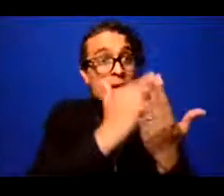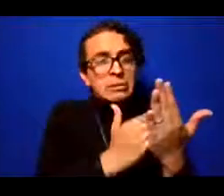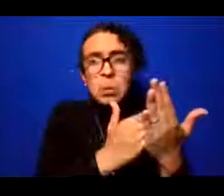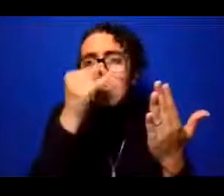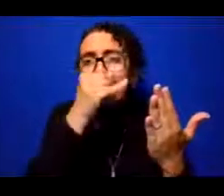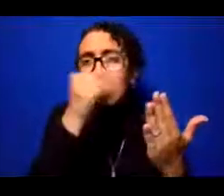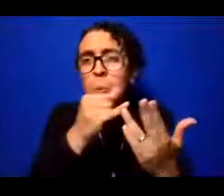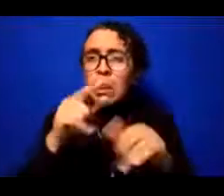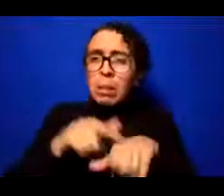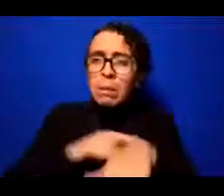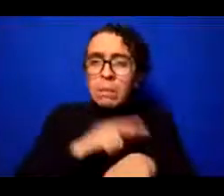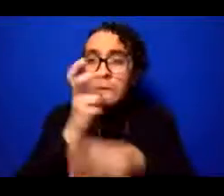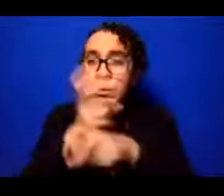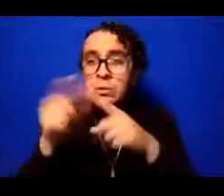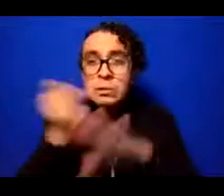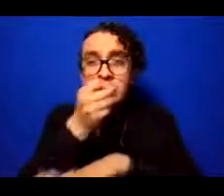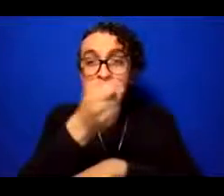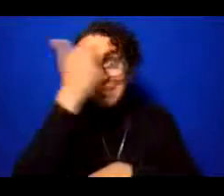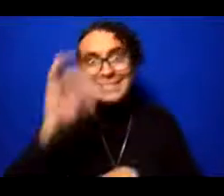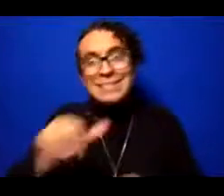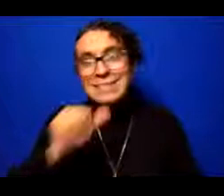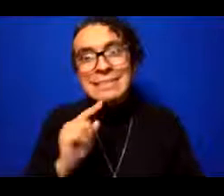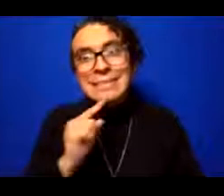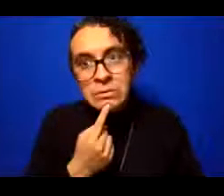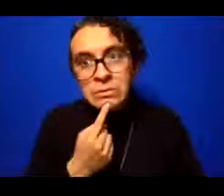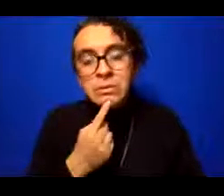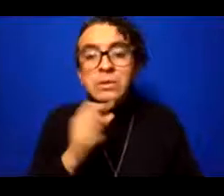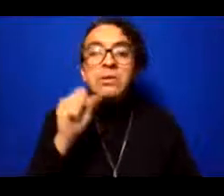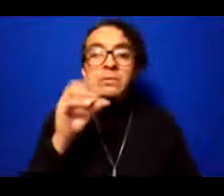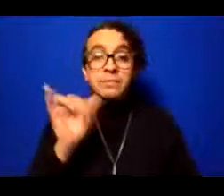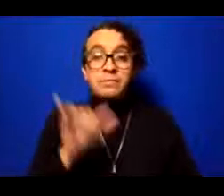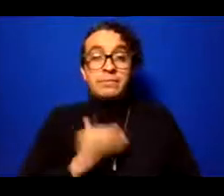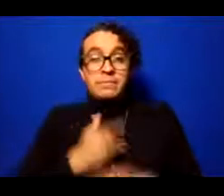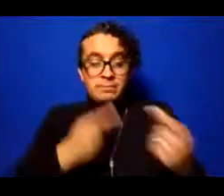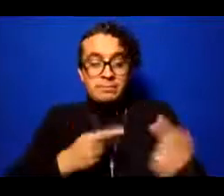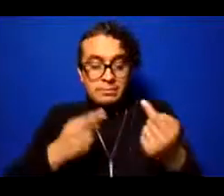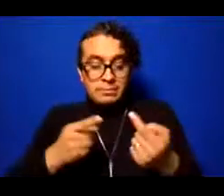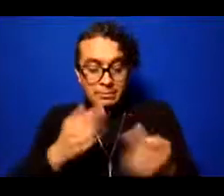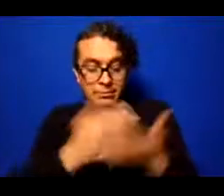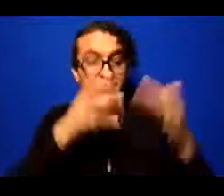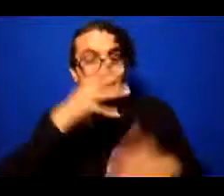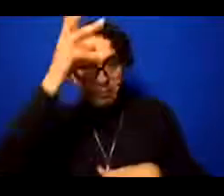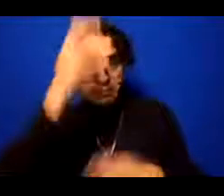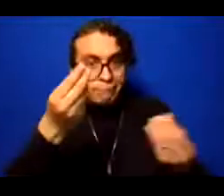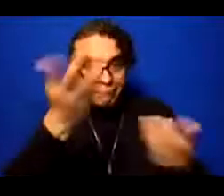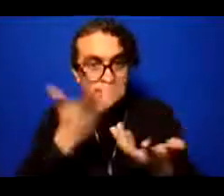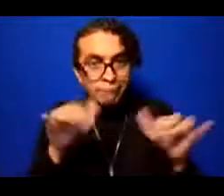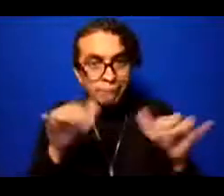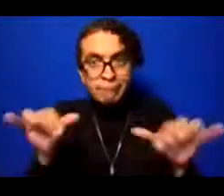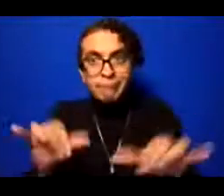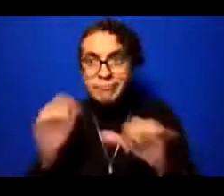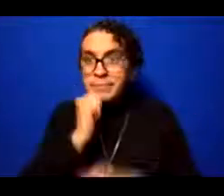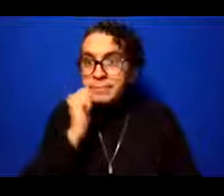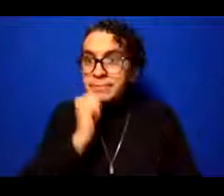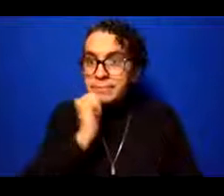get into them, especially if it's not an urgent issue. And so these are kind of the struggles that I hear from parents pretty much daily. And